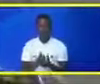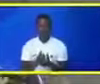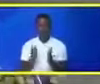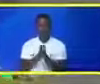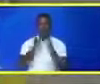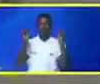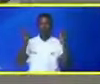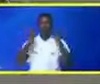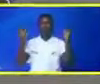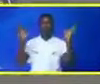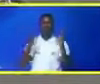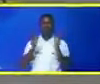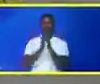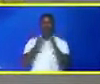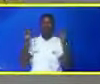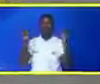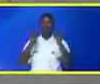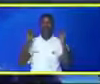hallelujah.